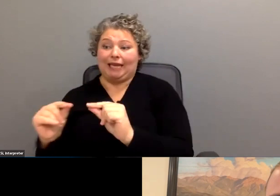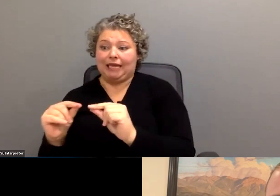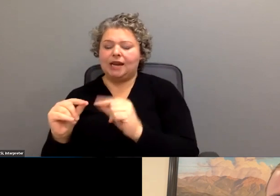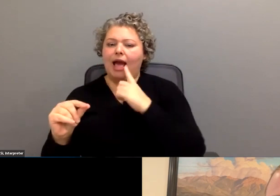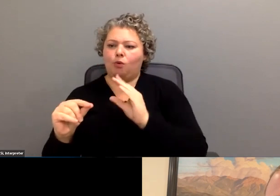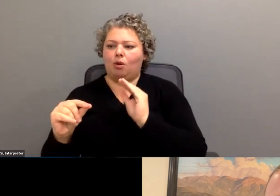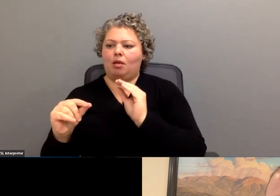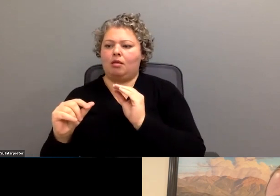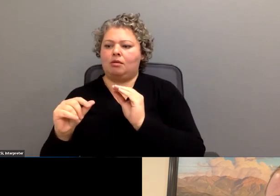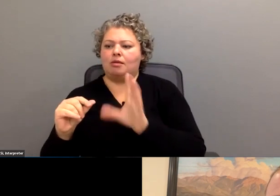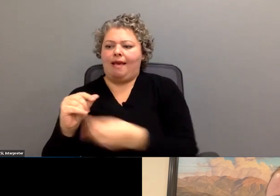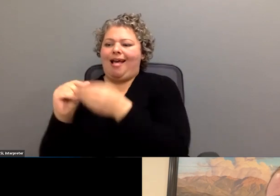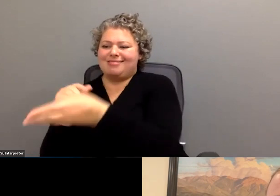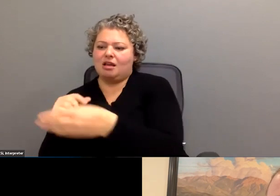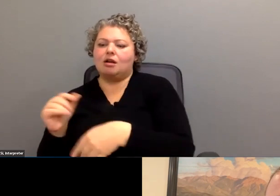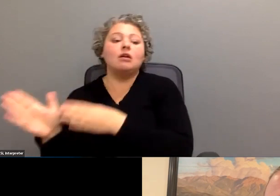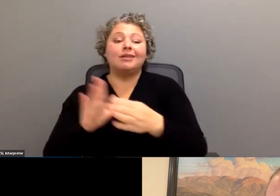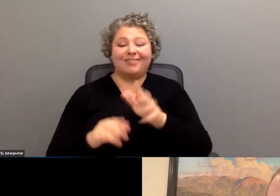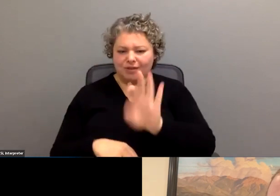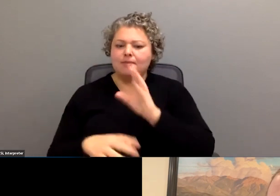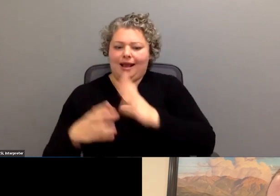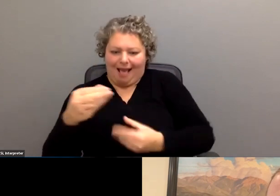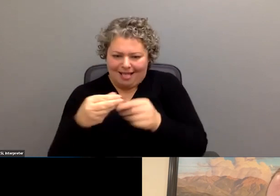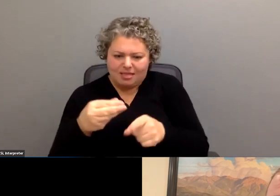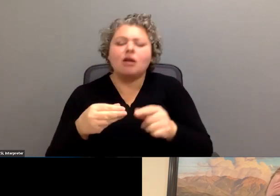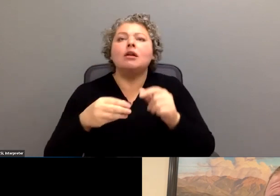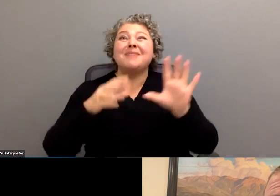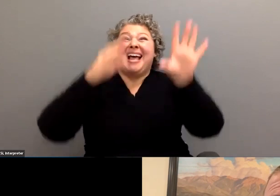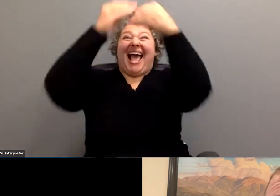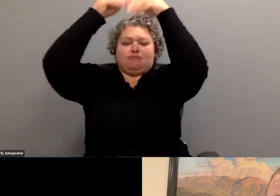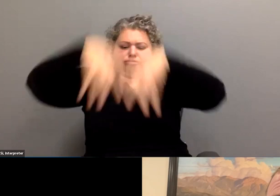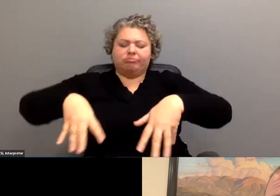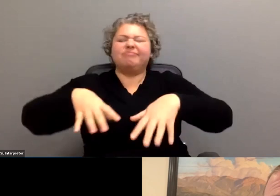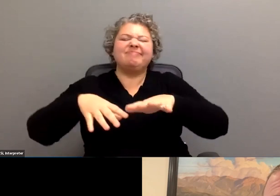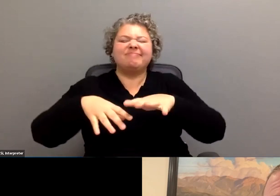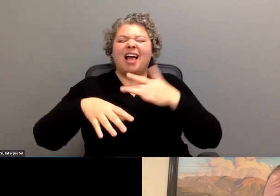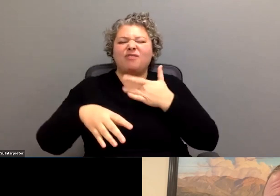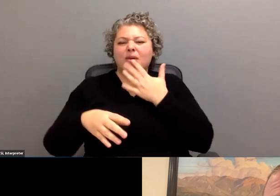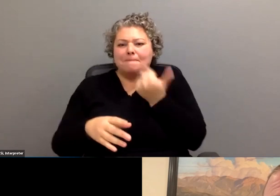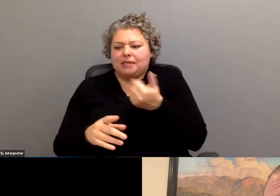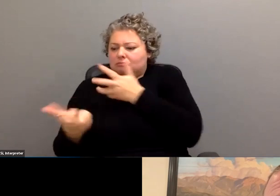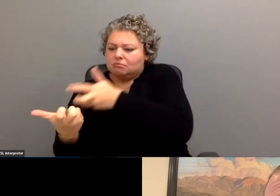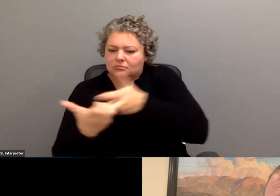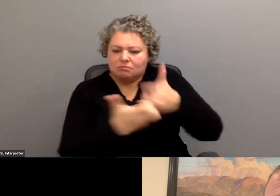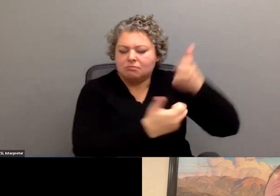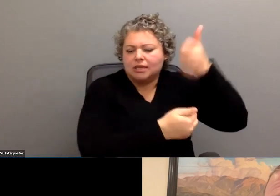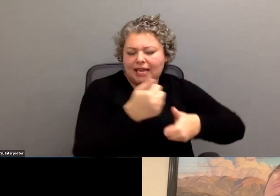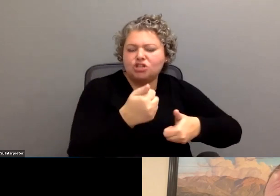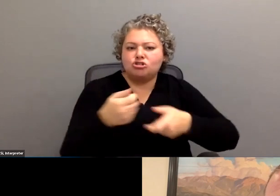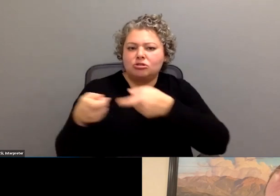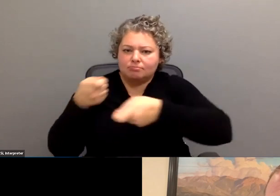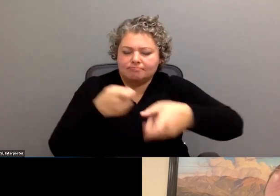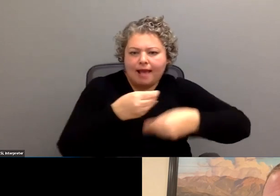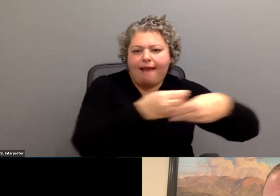Twitter app and it's all right there. But yeah, short answer for Sprout Social, I don't know about the other. There's countless